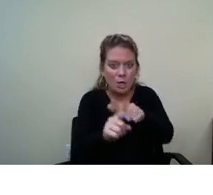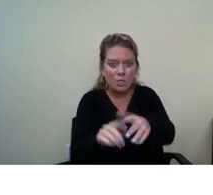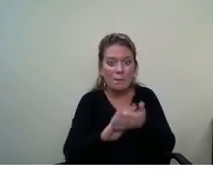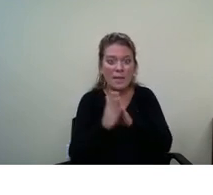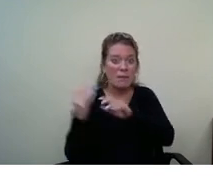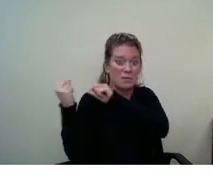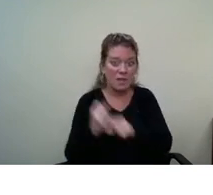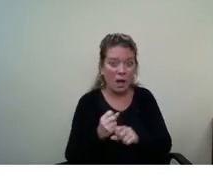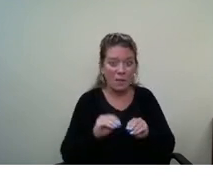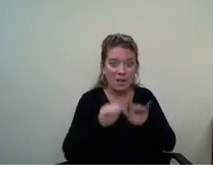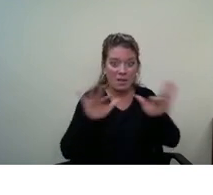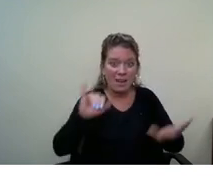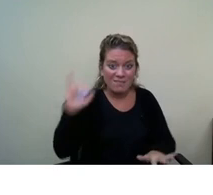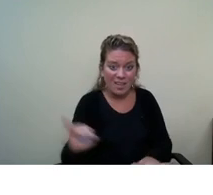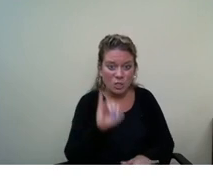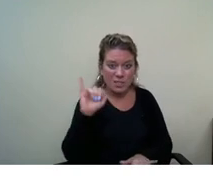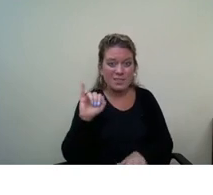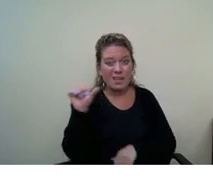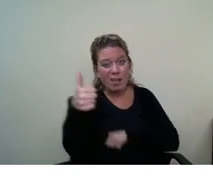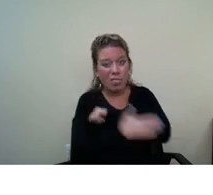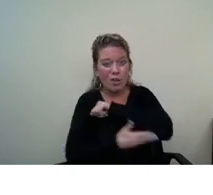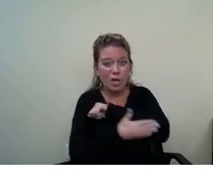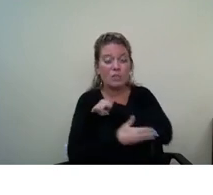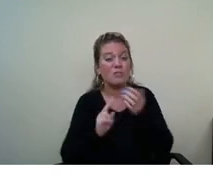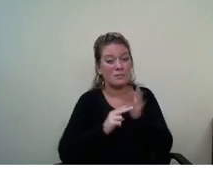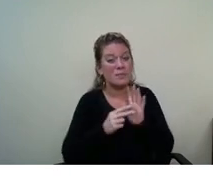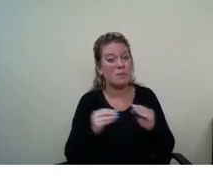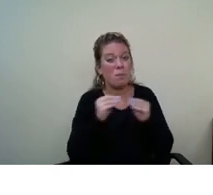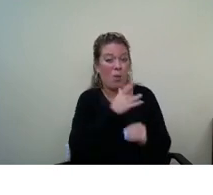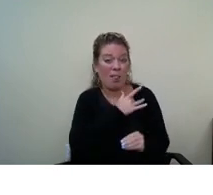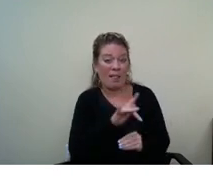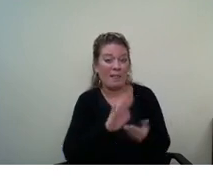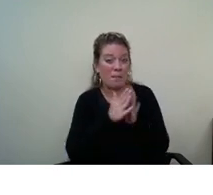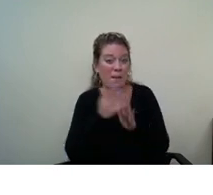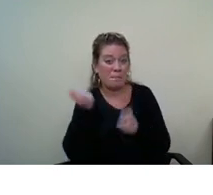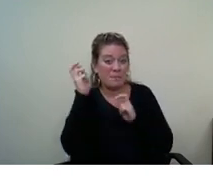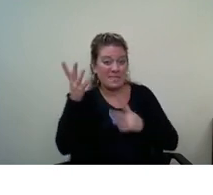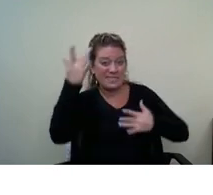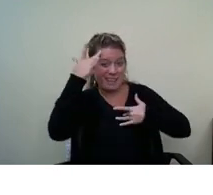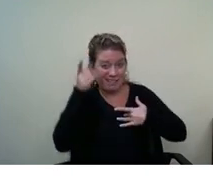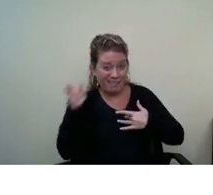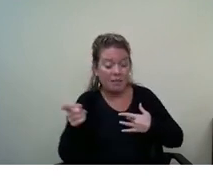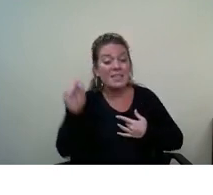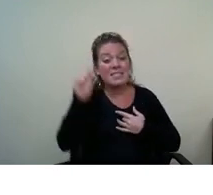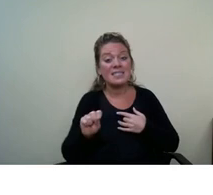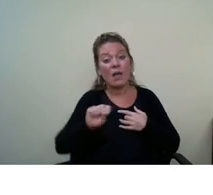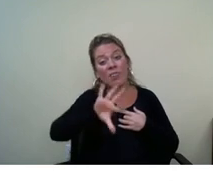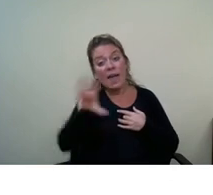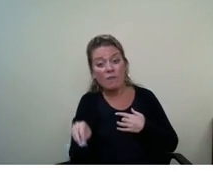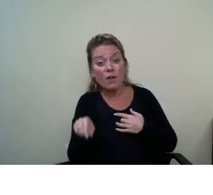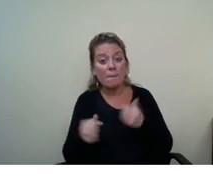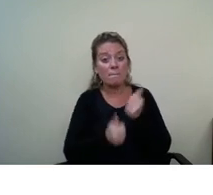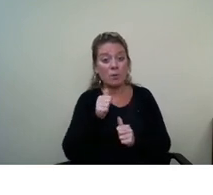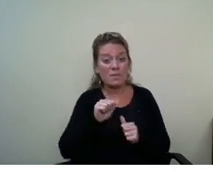these countries, variants that are more likely to get participants sick. In South Africa, most of the cases in the